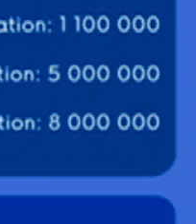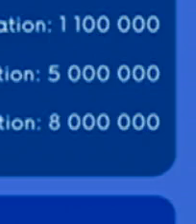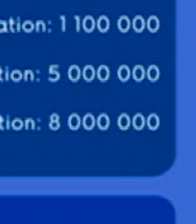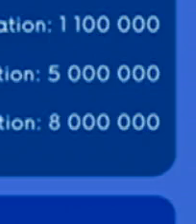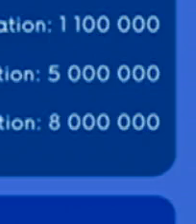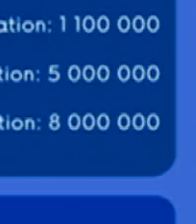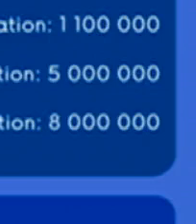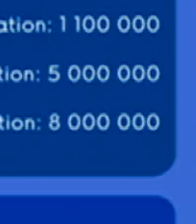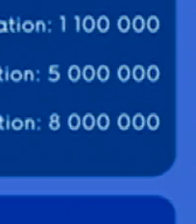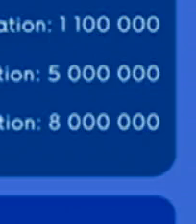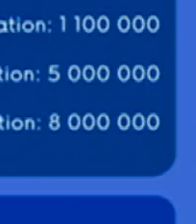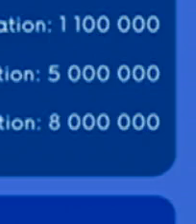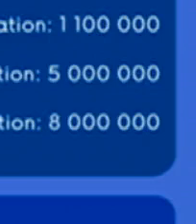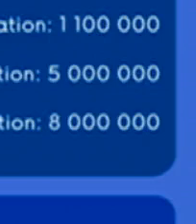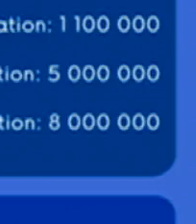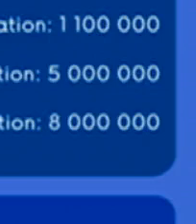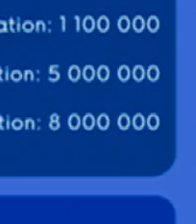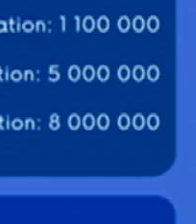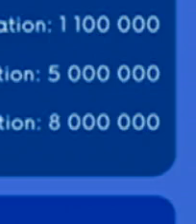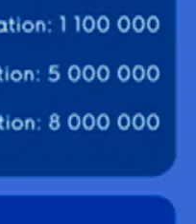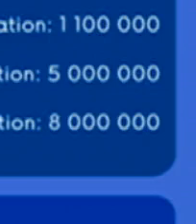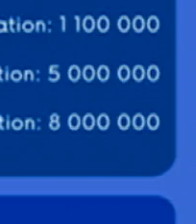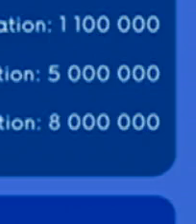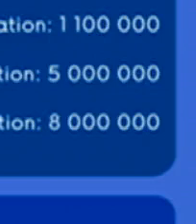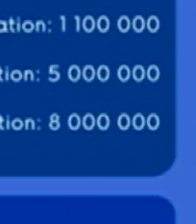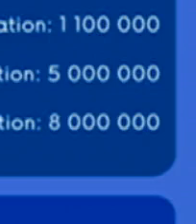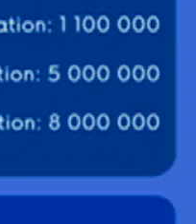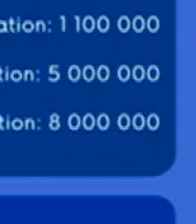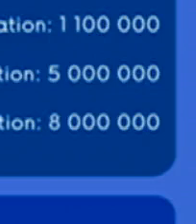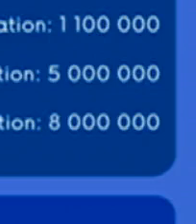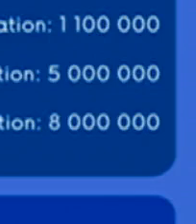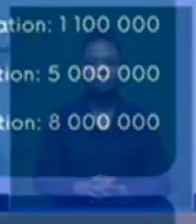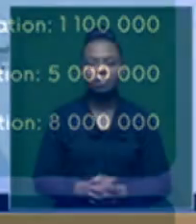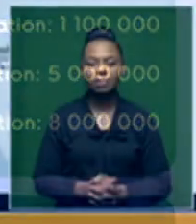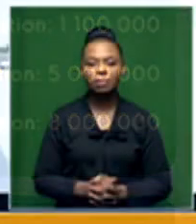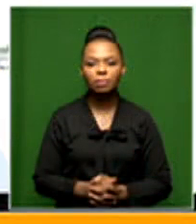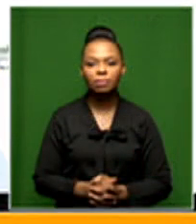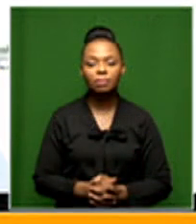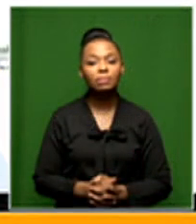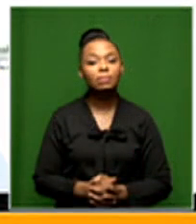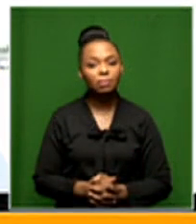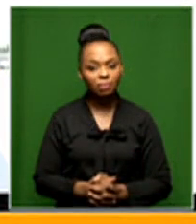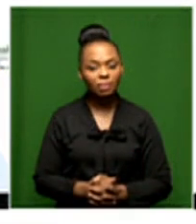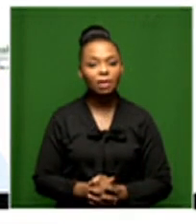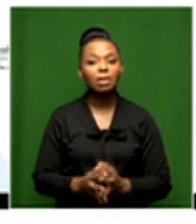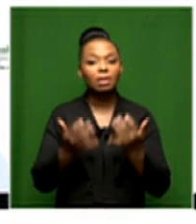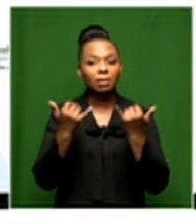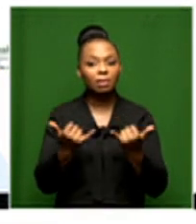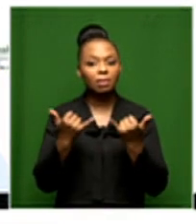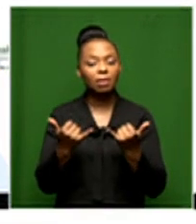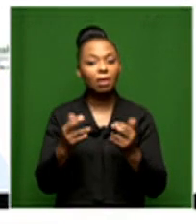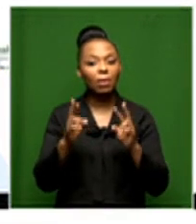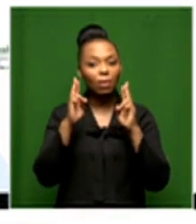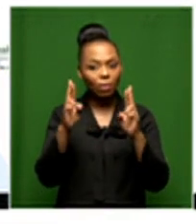be eligible to be vaccinated. So the timelines, Dr. Pillay, by when do we hope